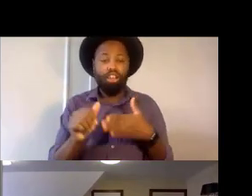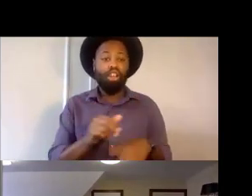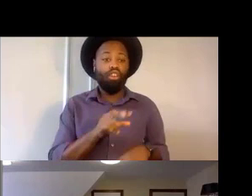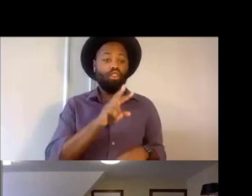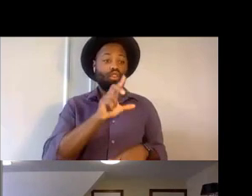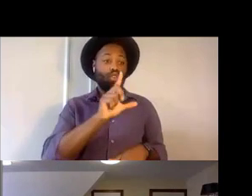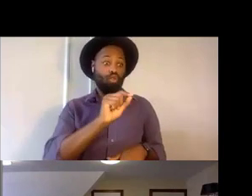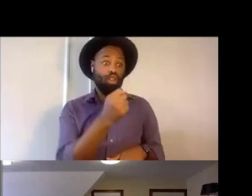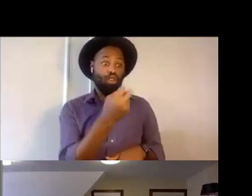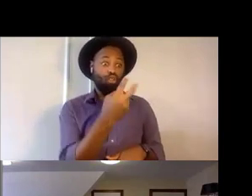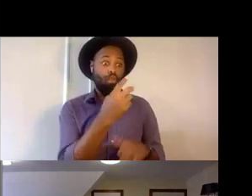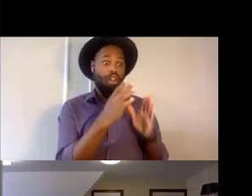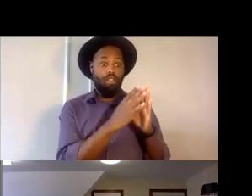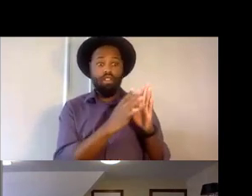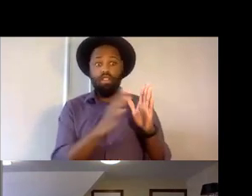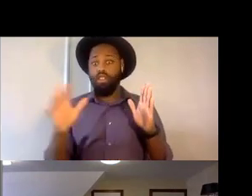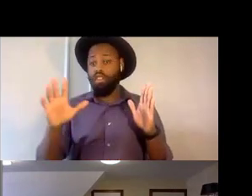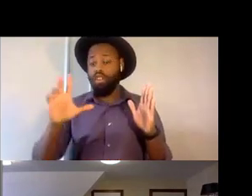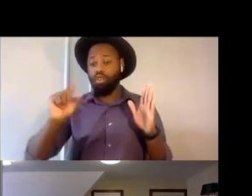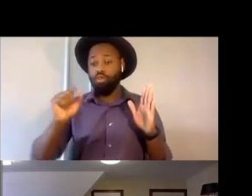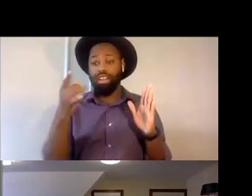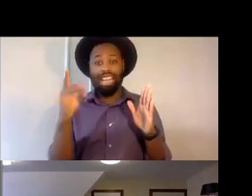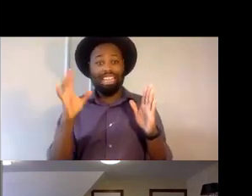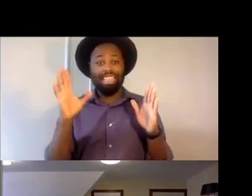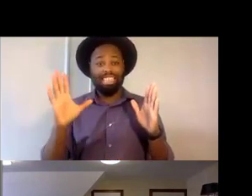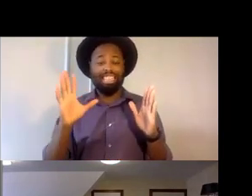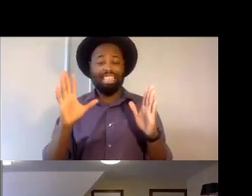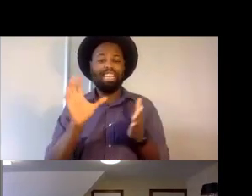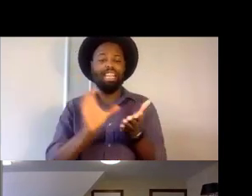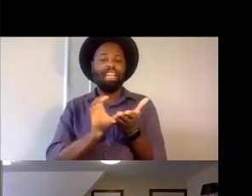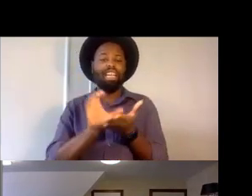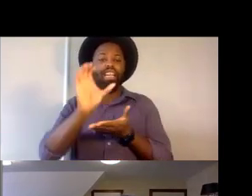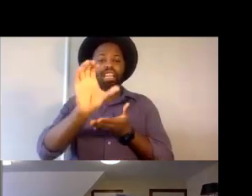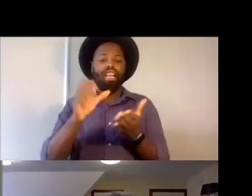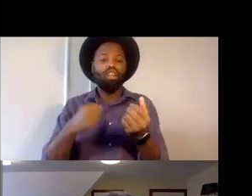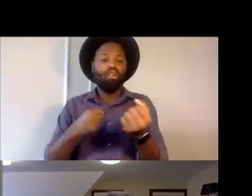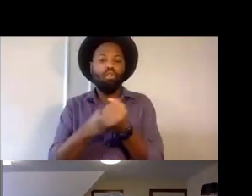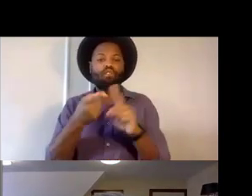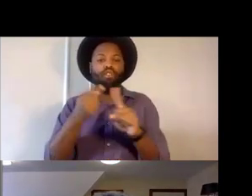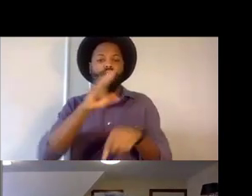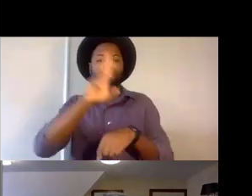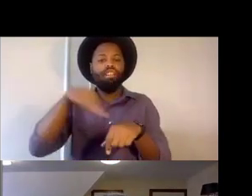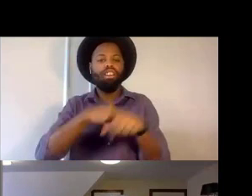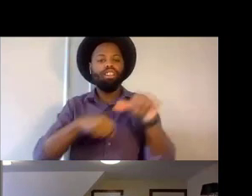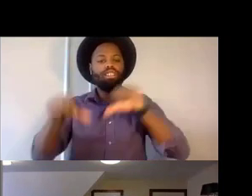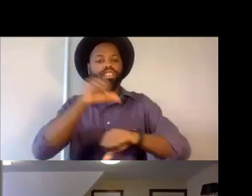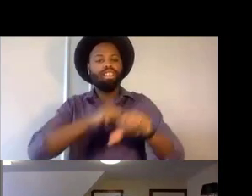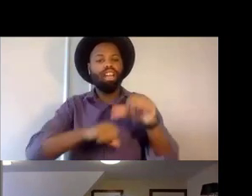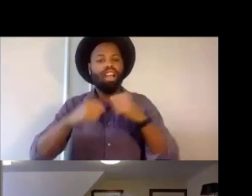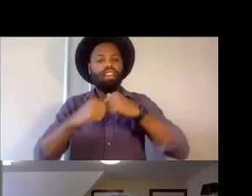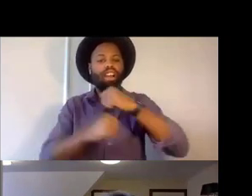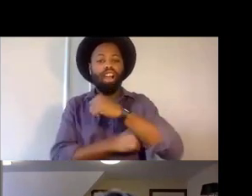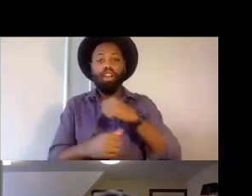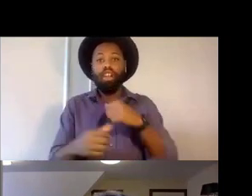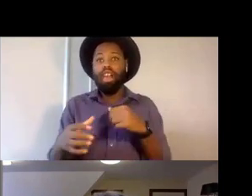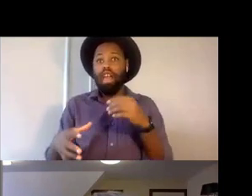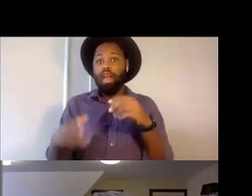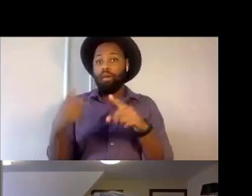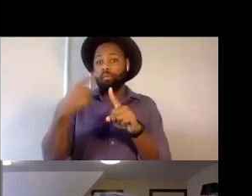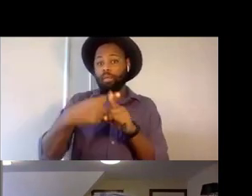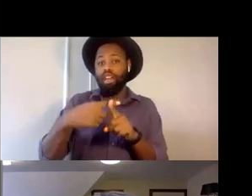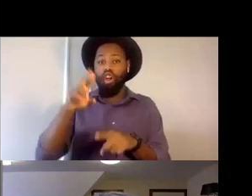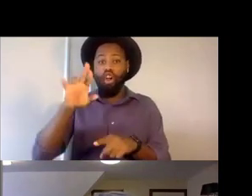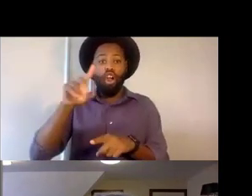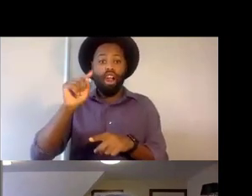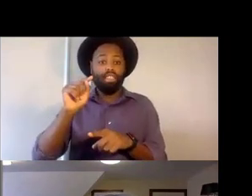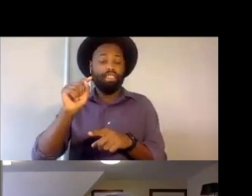to 2018, this was supported by the National Science Foundation with additional resources from RIT. And now it